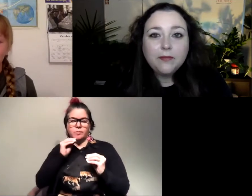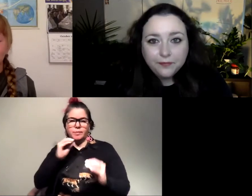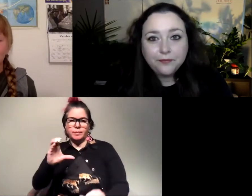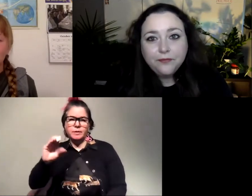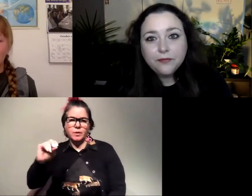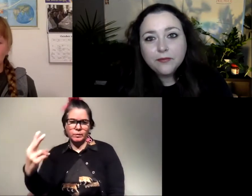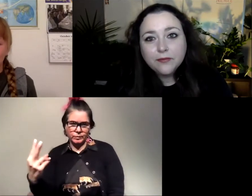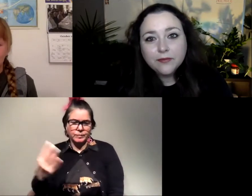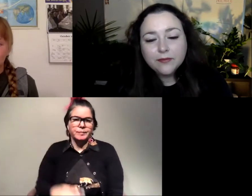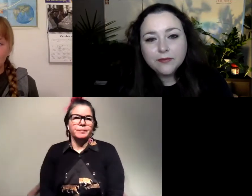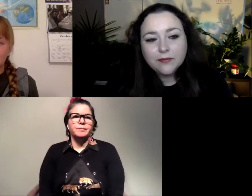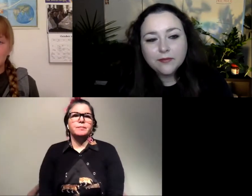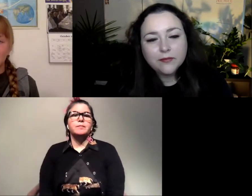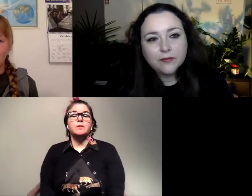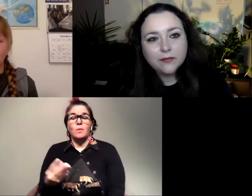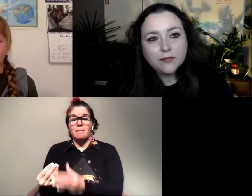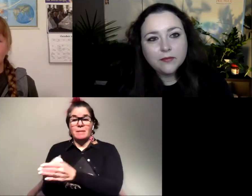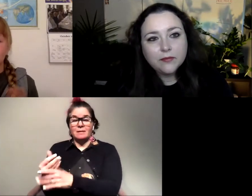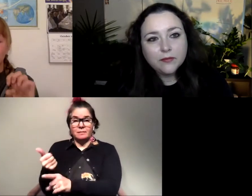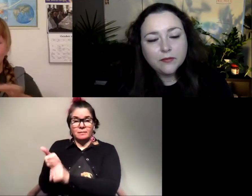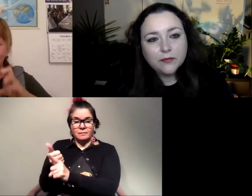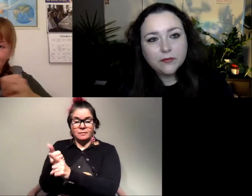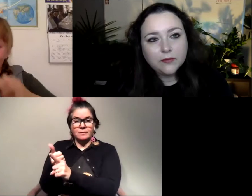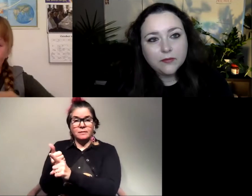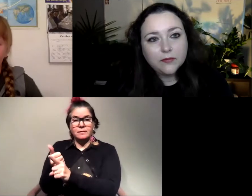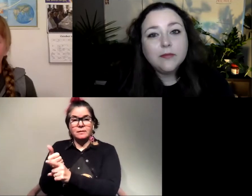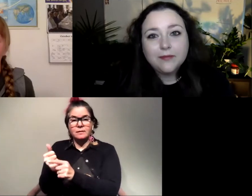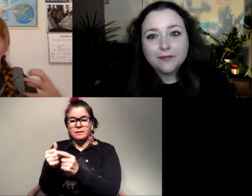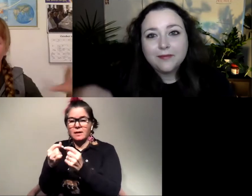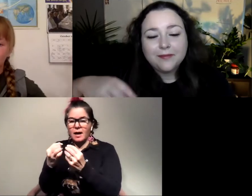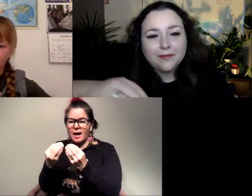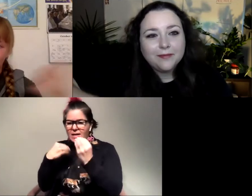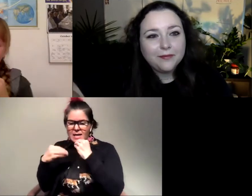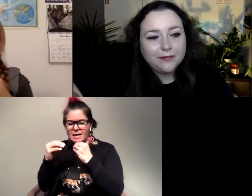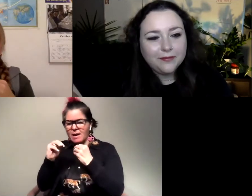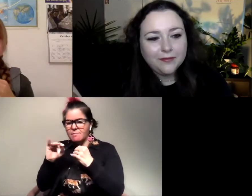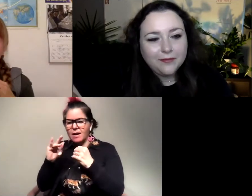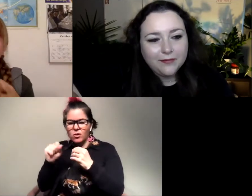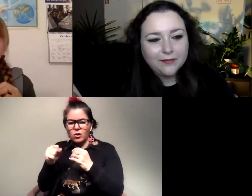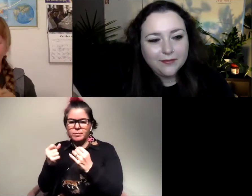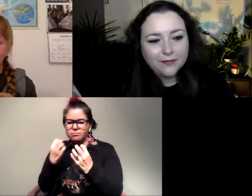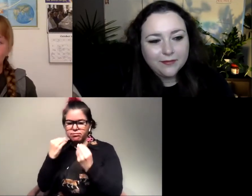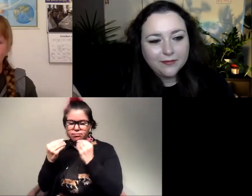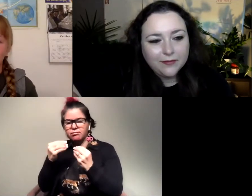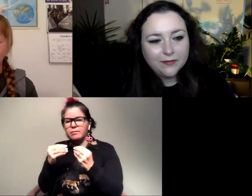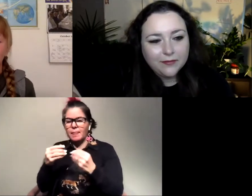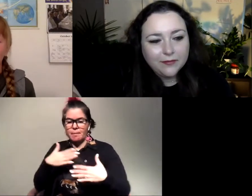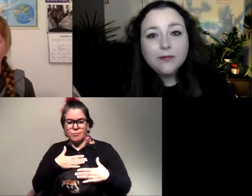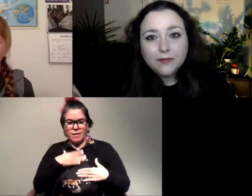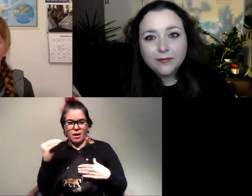dioxide. And so when these plants, they're getting eaten up by microbes, and the microbes are also breathing in oxygen and